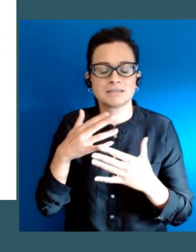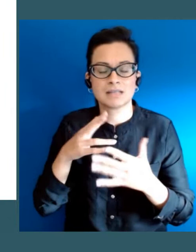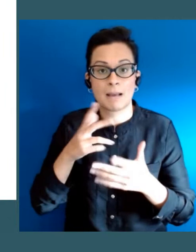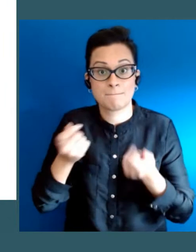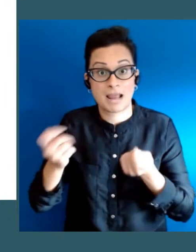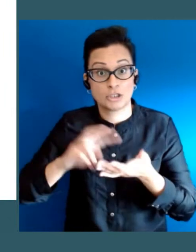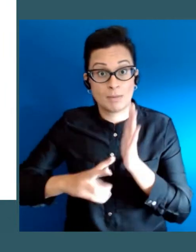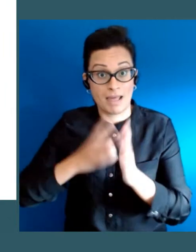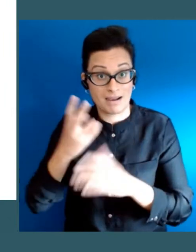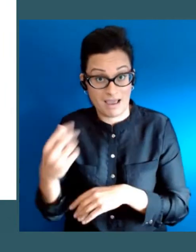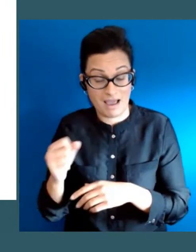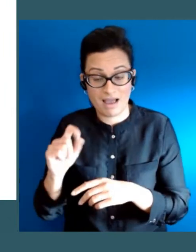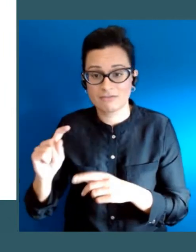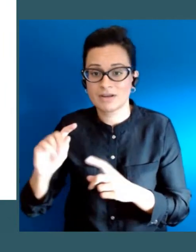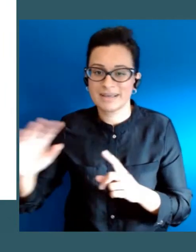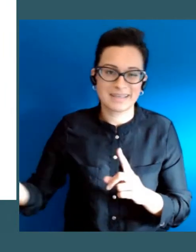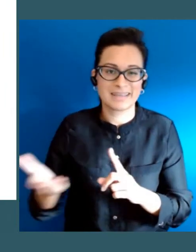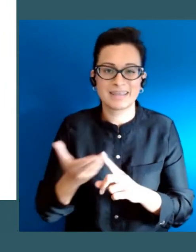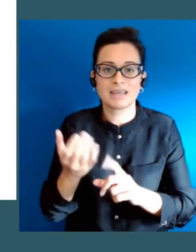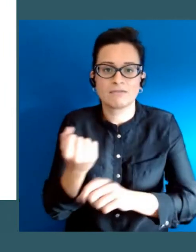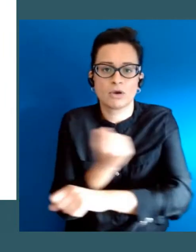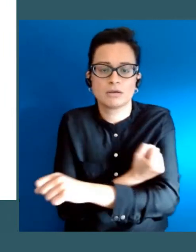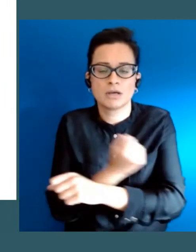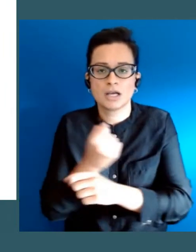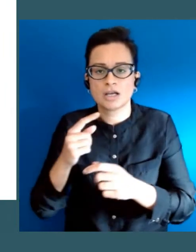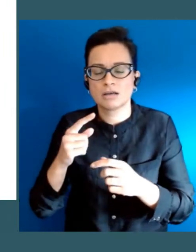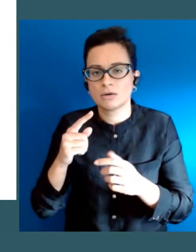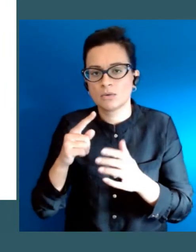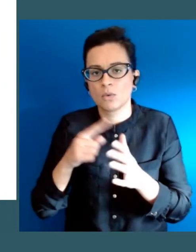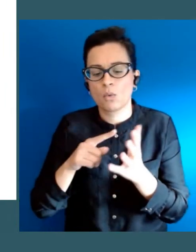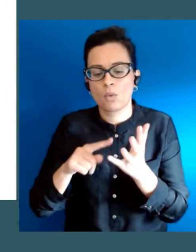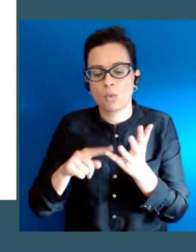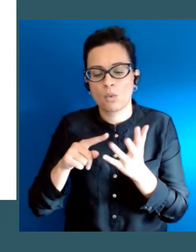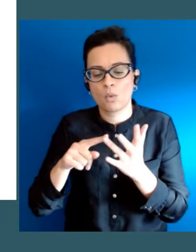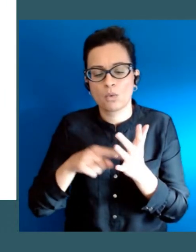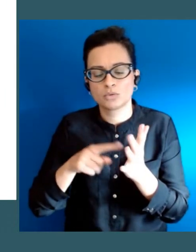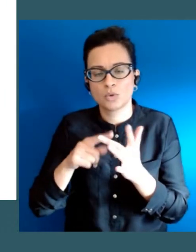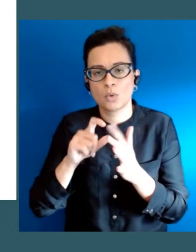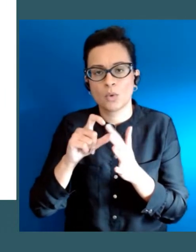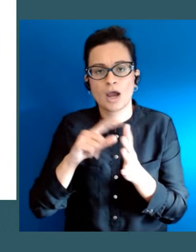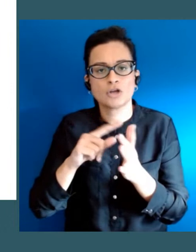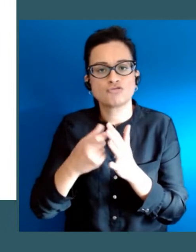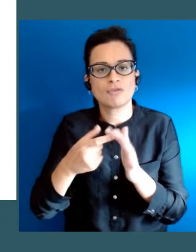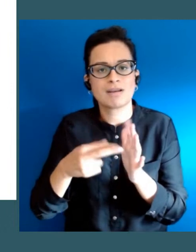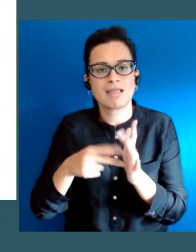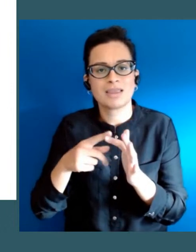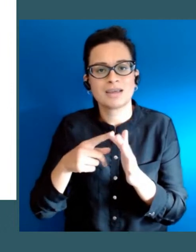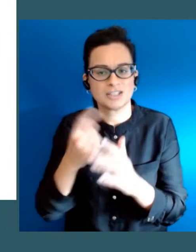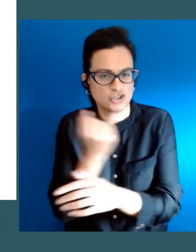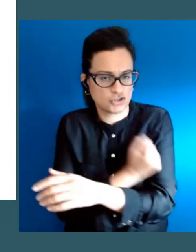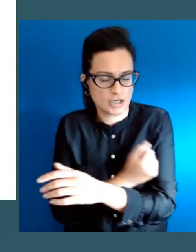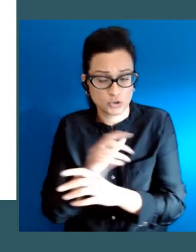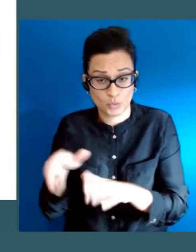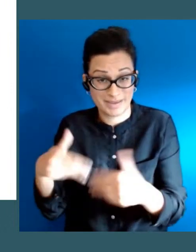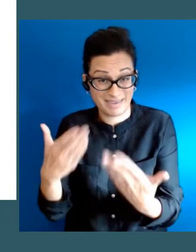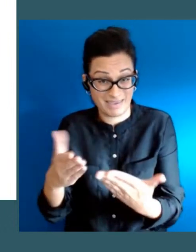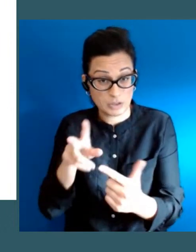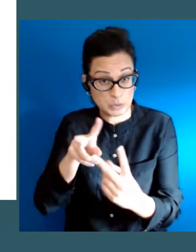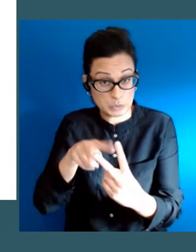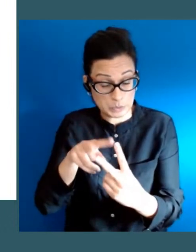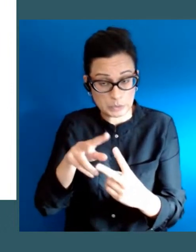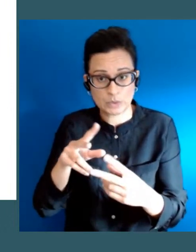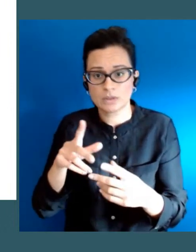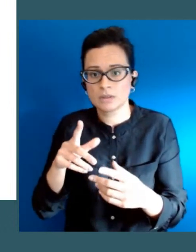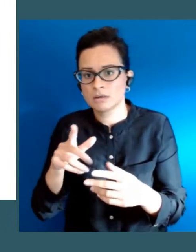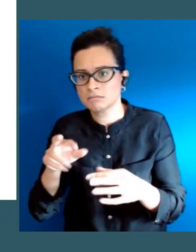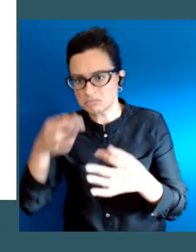given adrenaline auto-injectors, 2 adrenaline auto-injectors, and also told strict avoidance